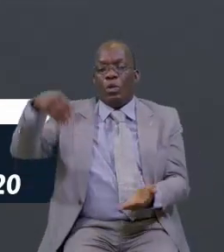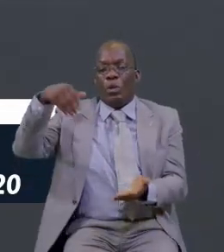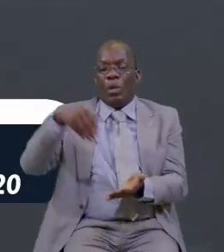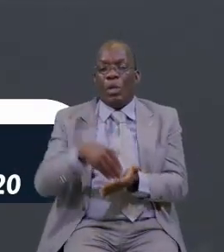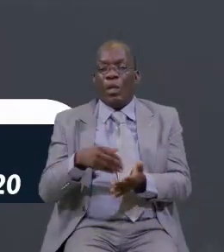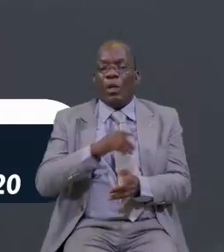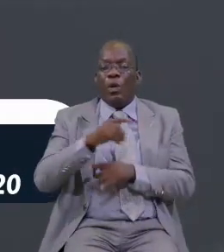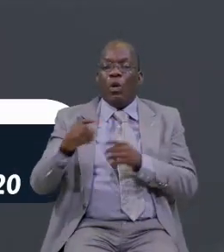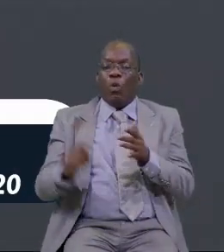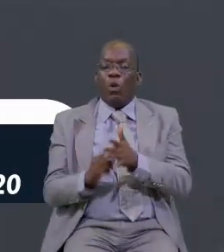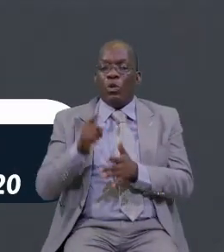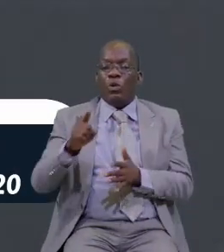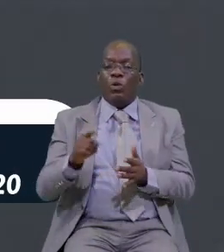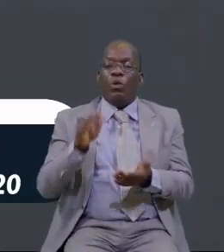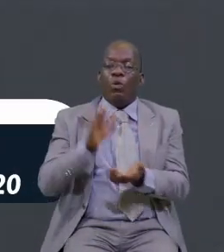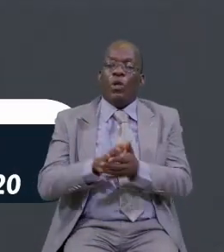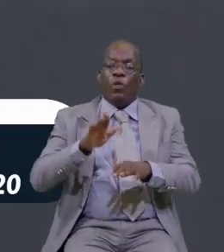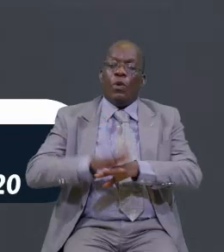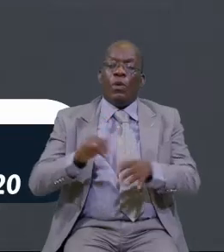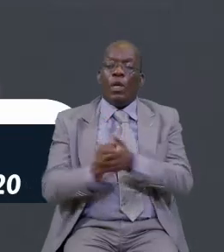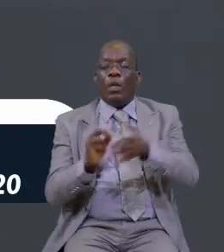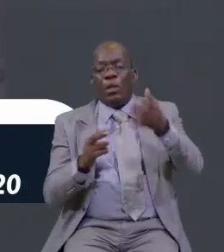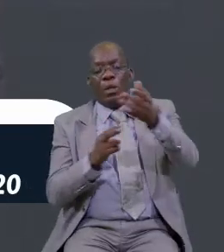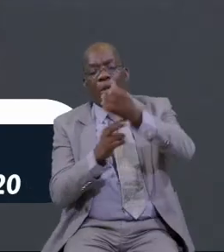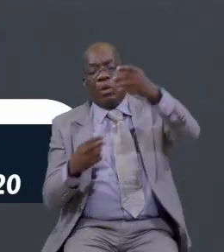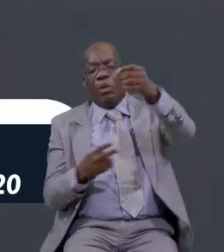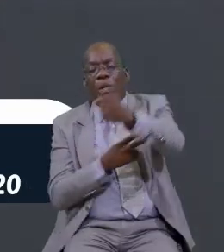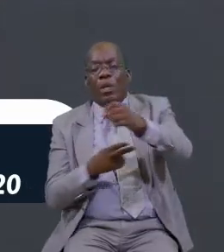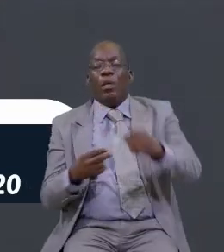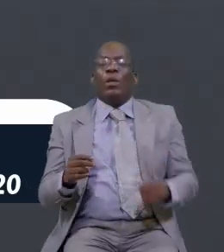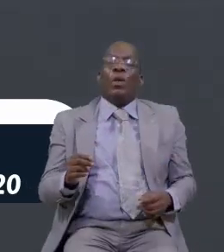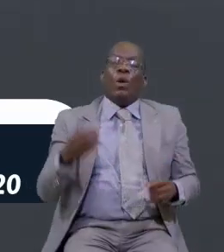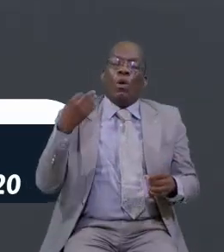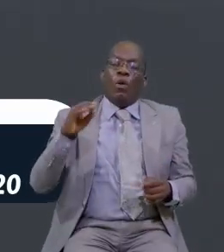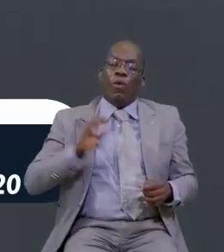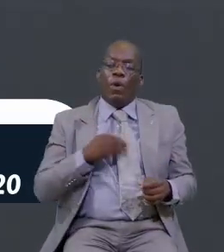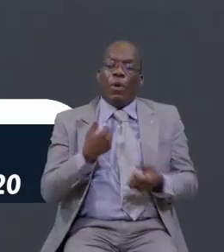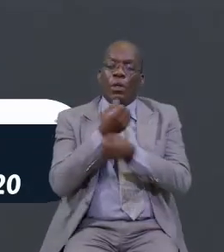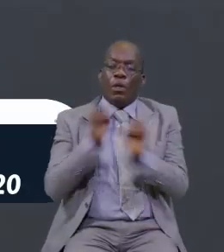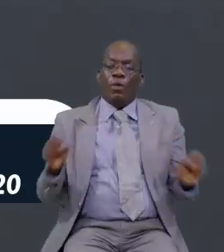that cornerstone of our salvation. We're looking at